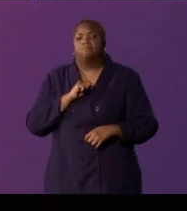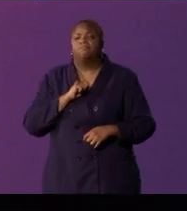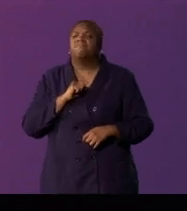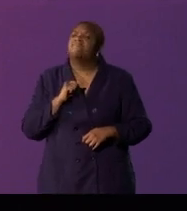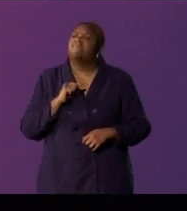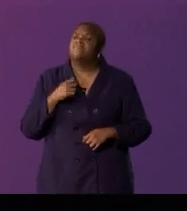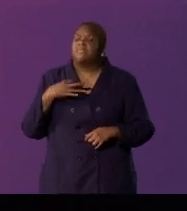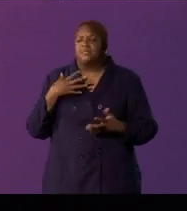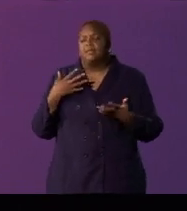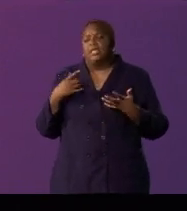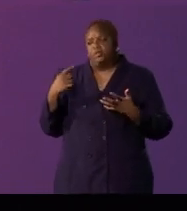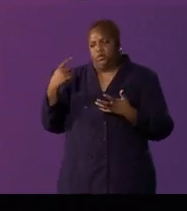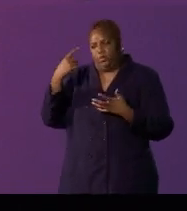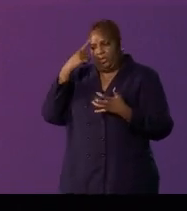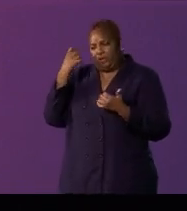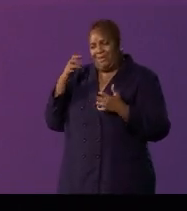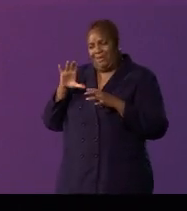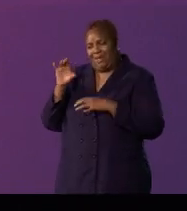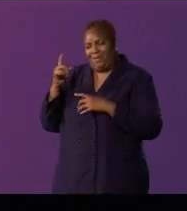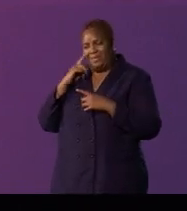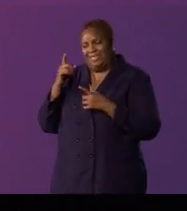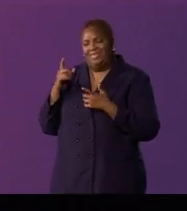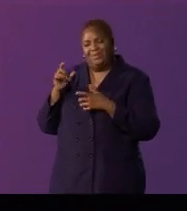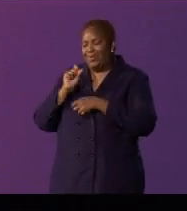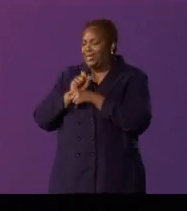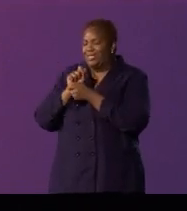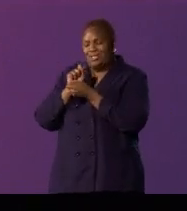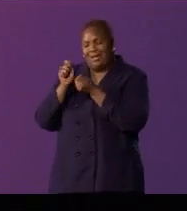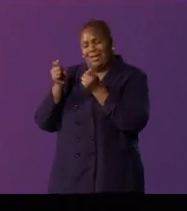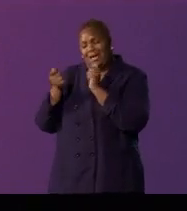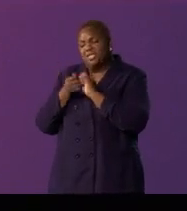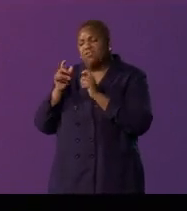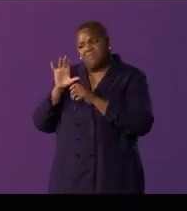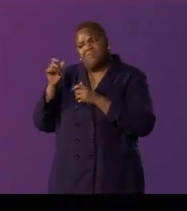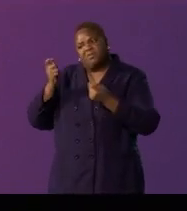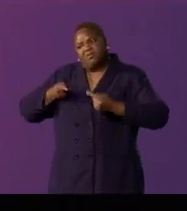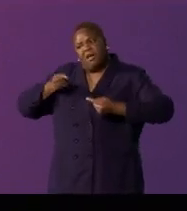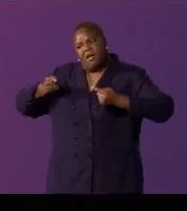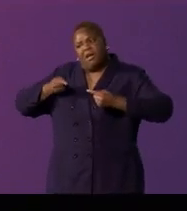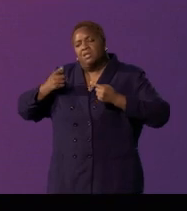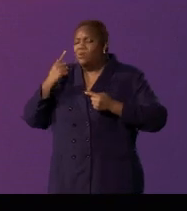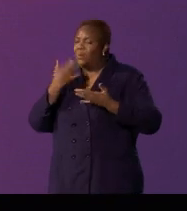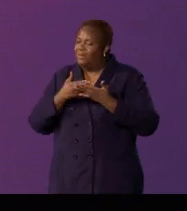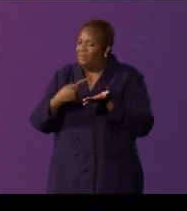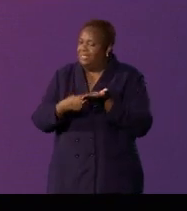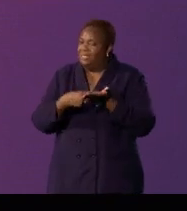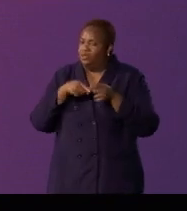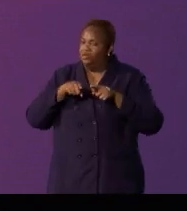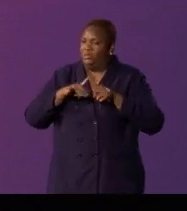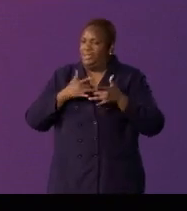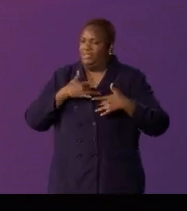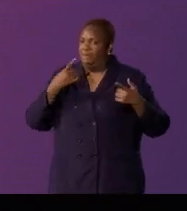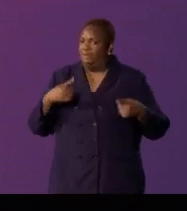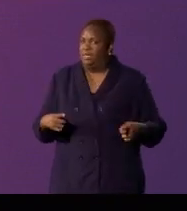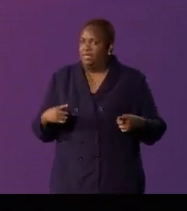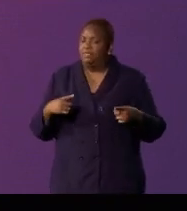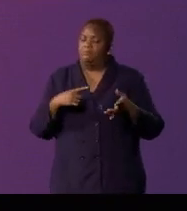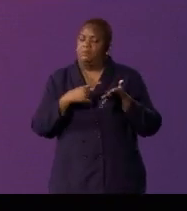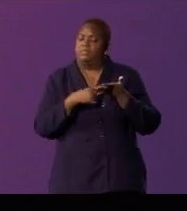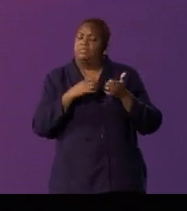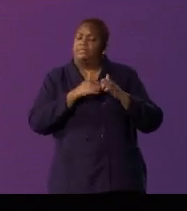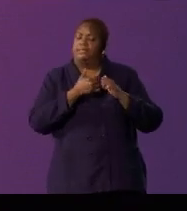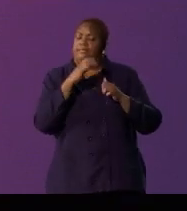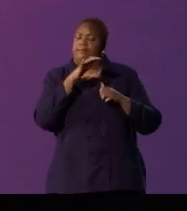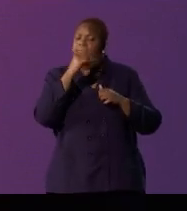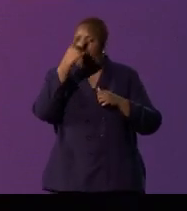with now as work is changing so much, I think one of the questions we've talked about a lot as part of this event is how companies should be